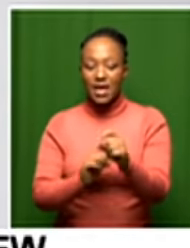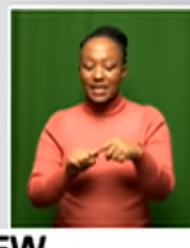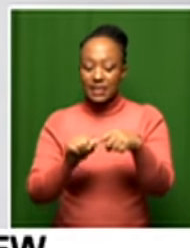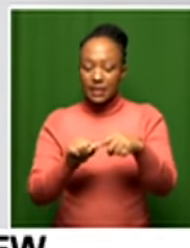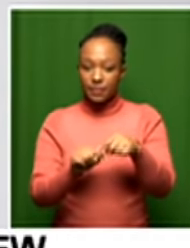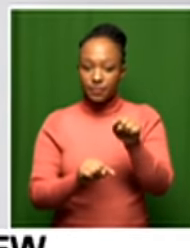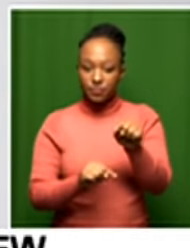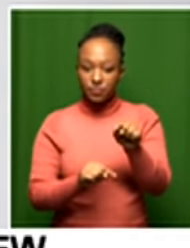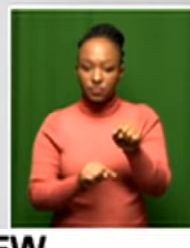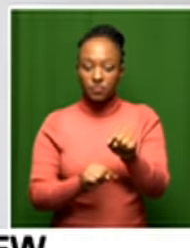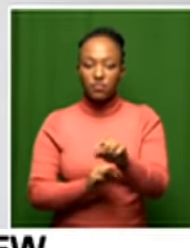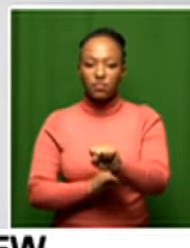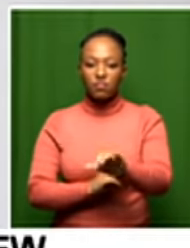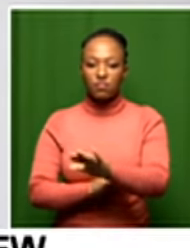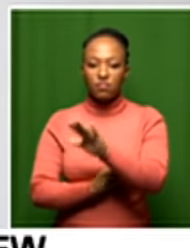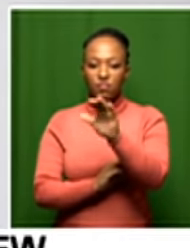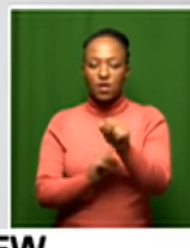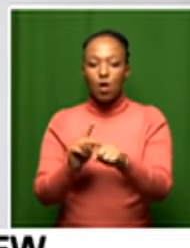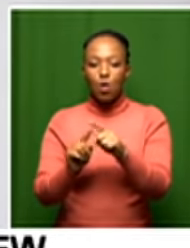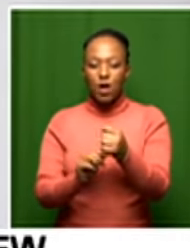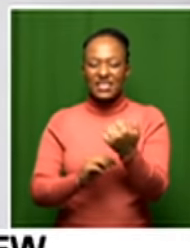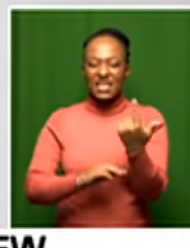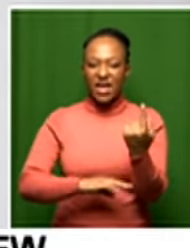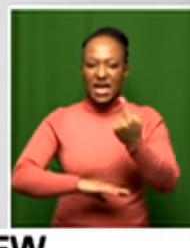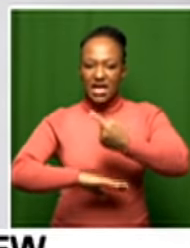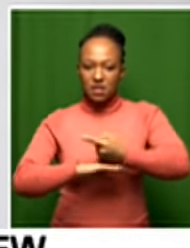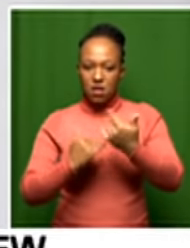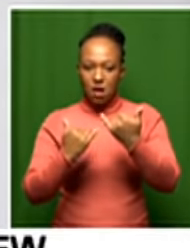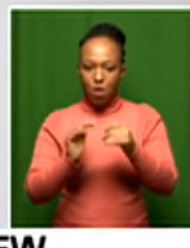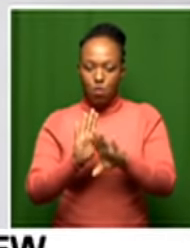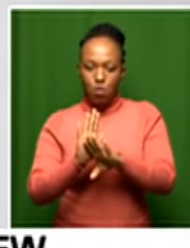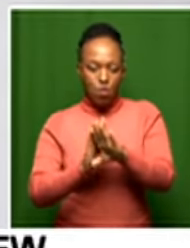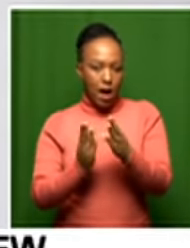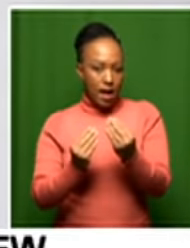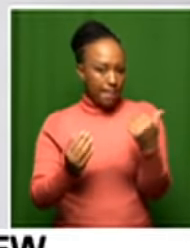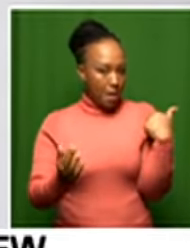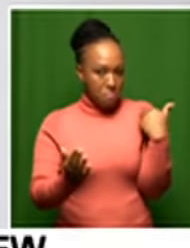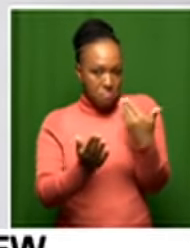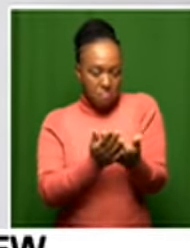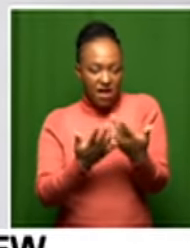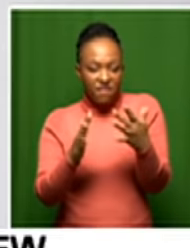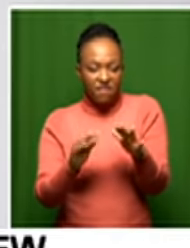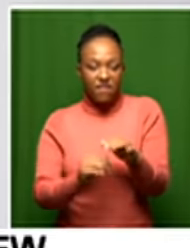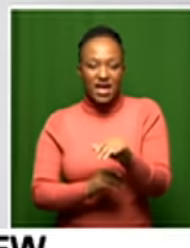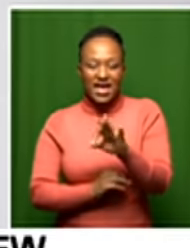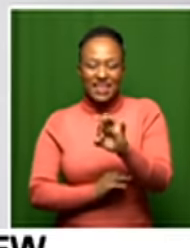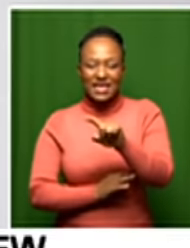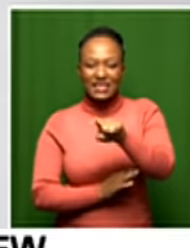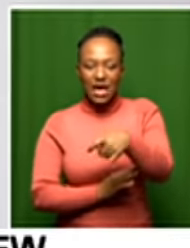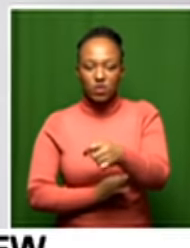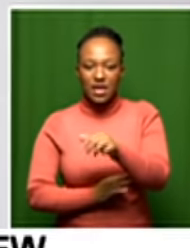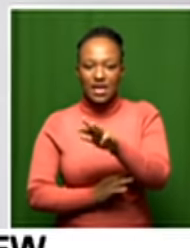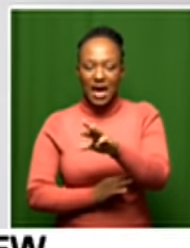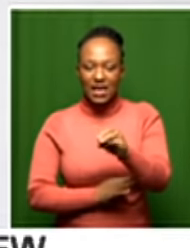that, South Africa's 7-day rolling average currently, just with the latest numbers just released, stands at